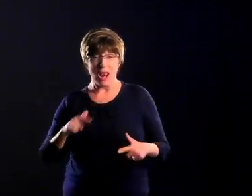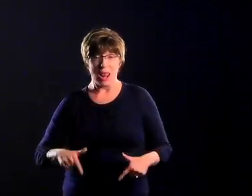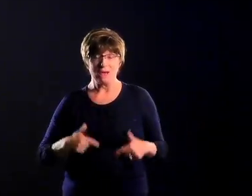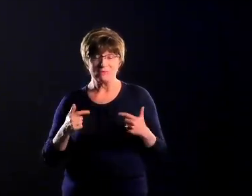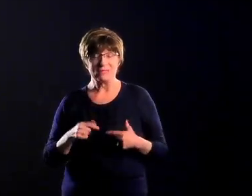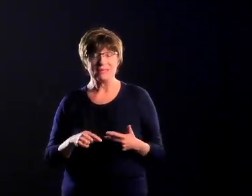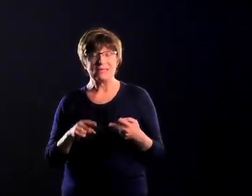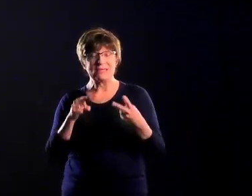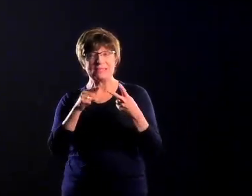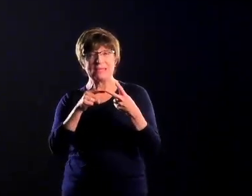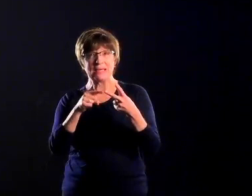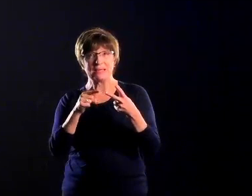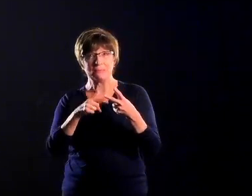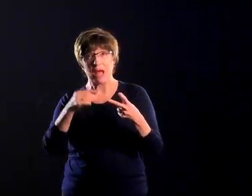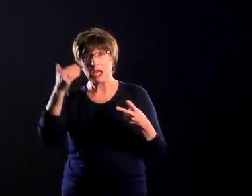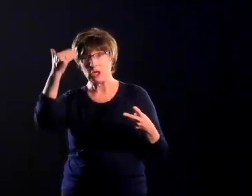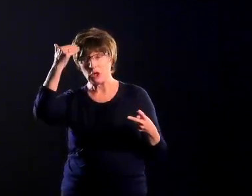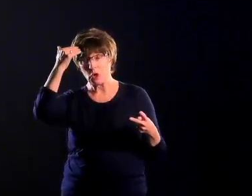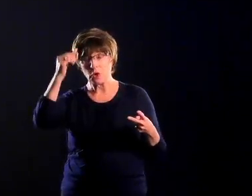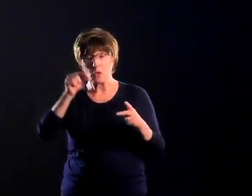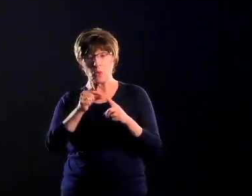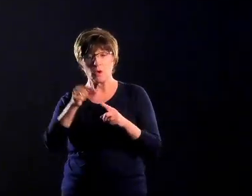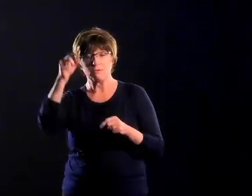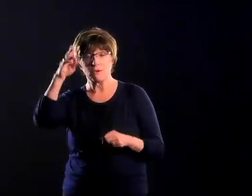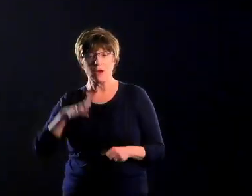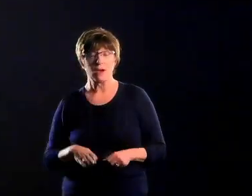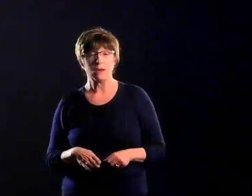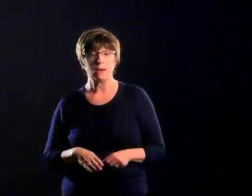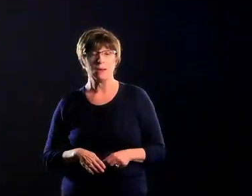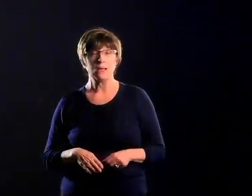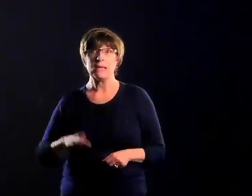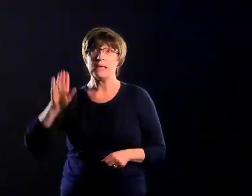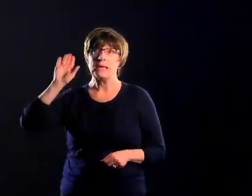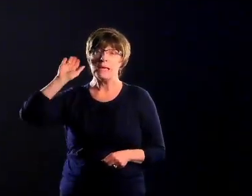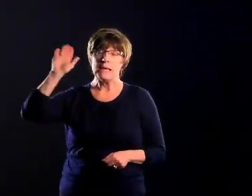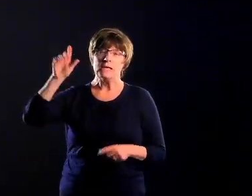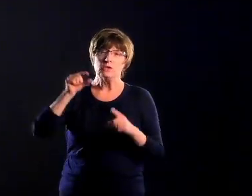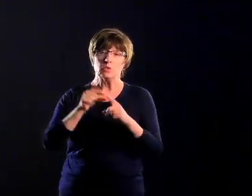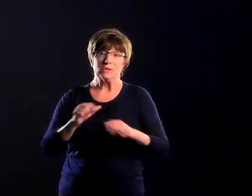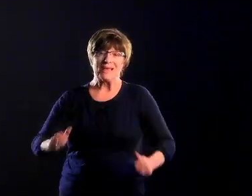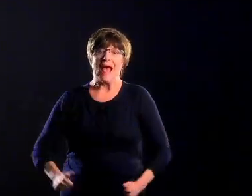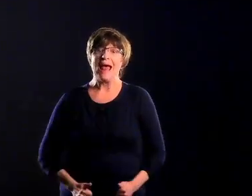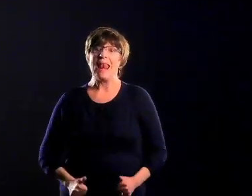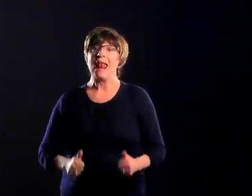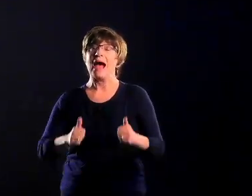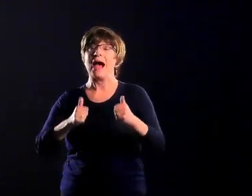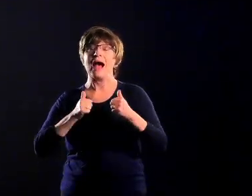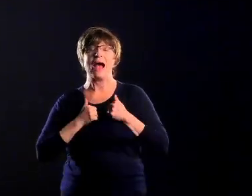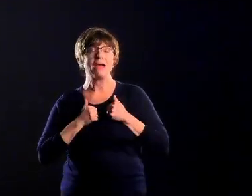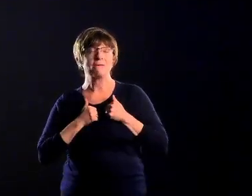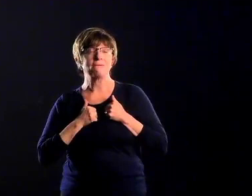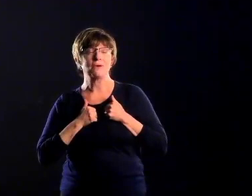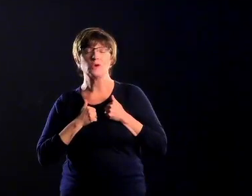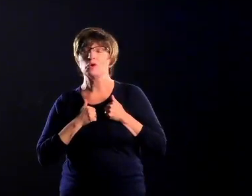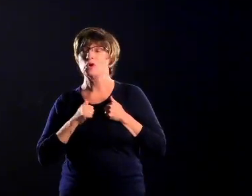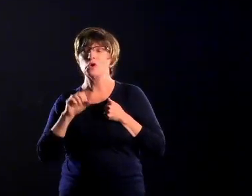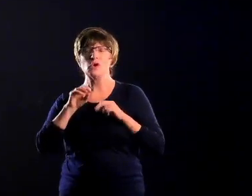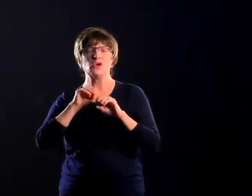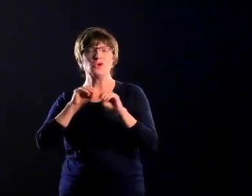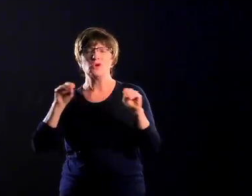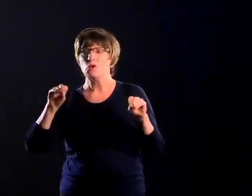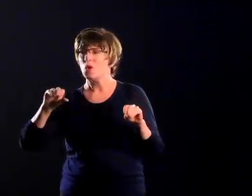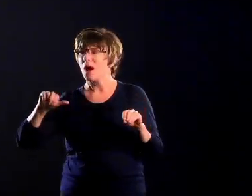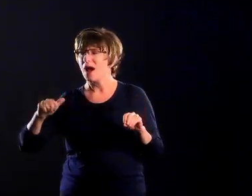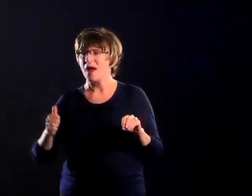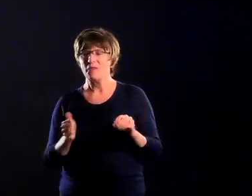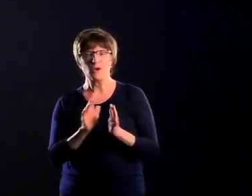thing about knowing the word of God is that God's word's alive. See, friends, there's no other book on the same par as the